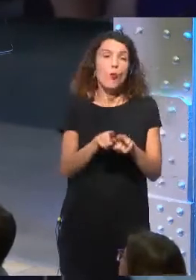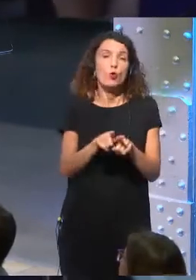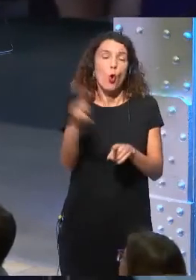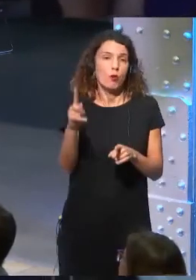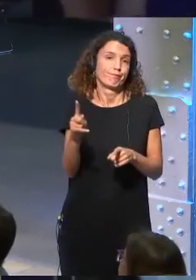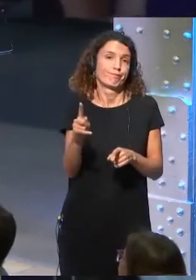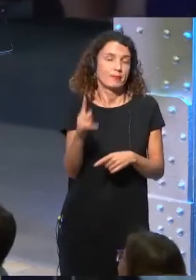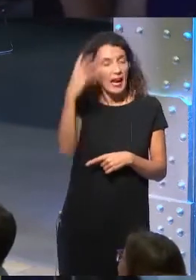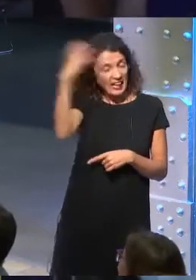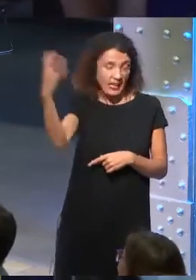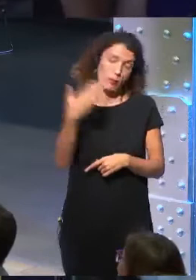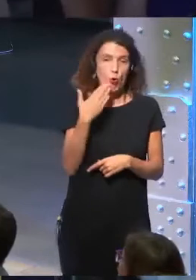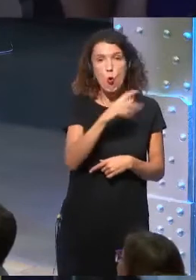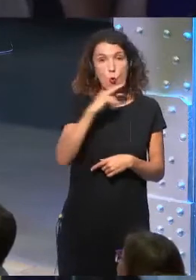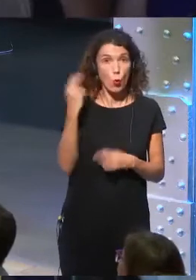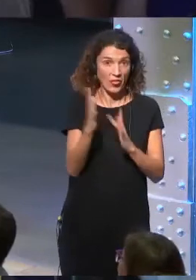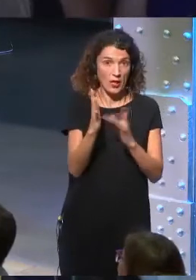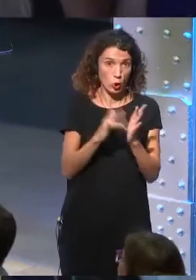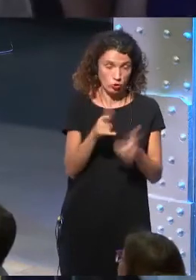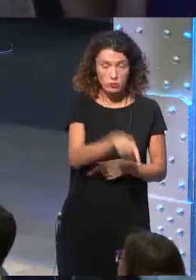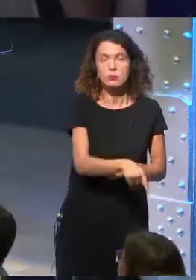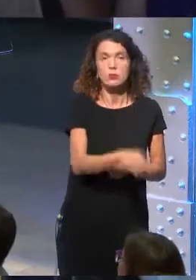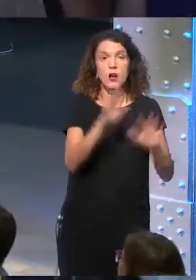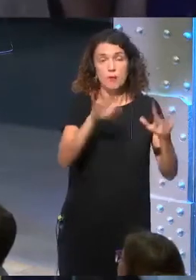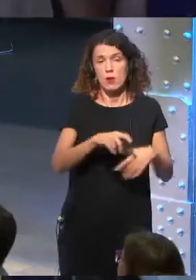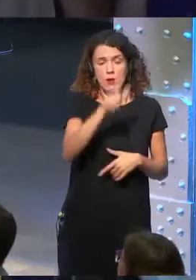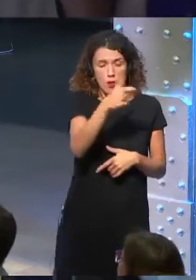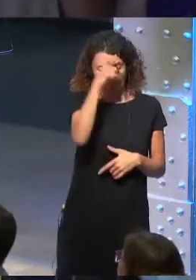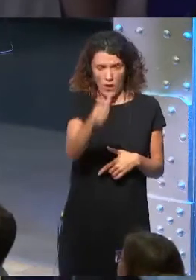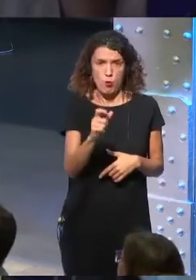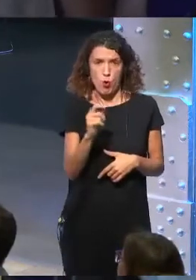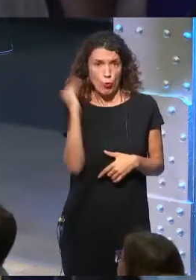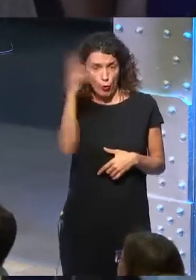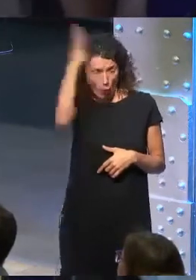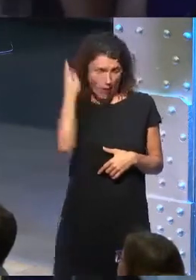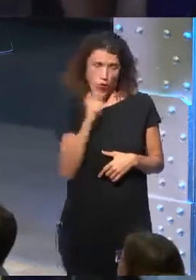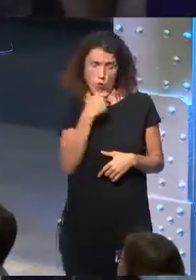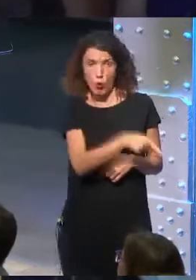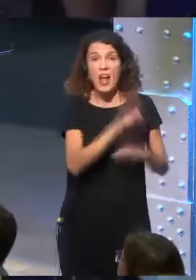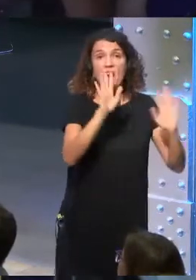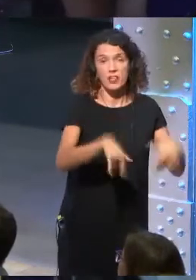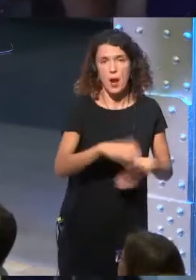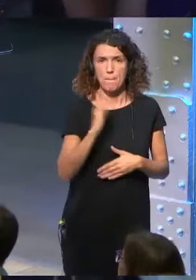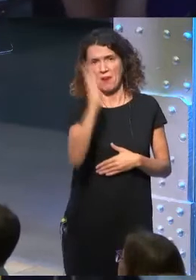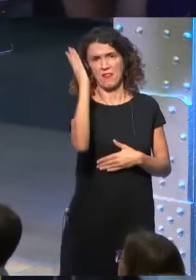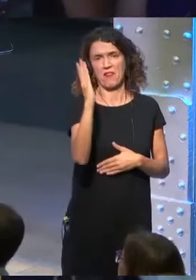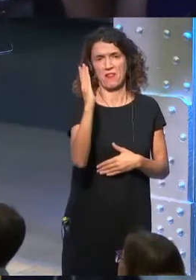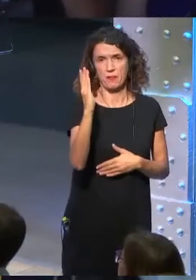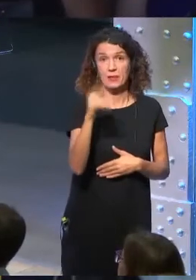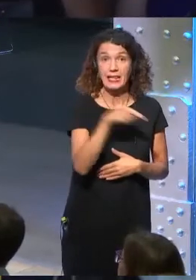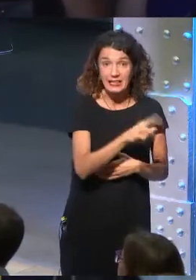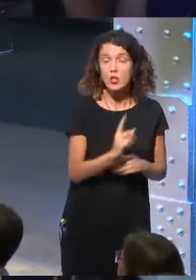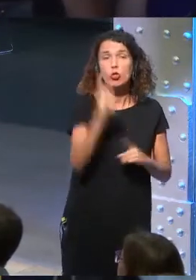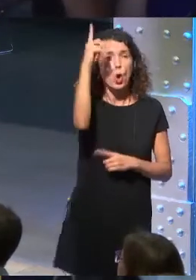because that takes to the Patible to someone that declared himself as the Jews' king, and